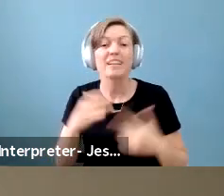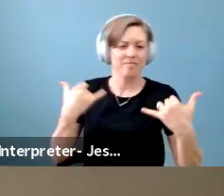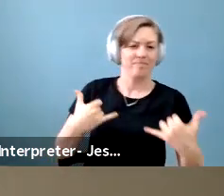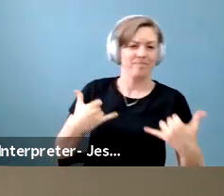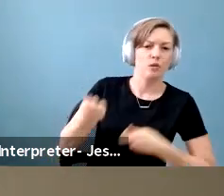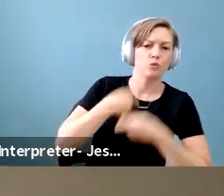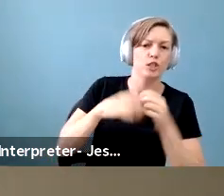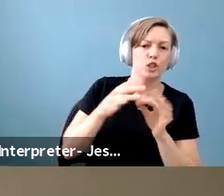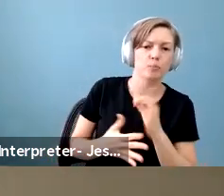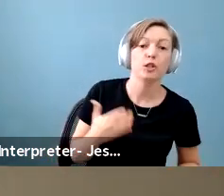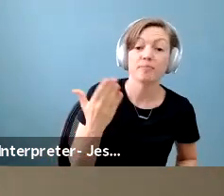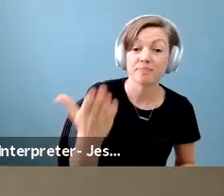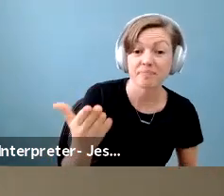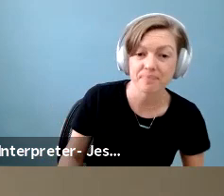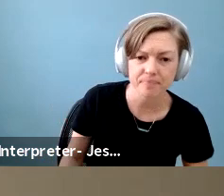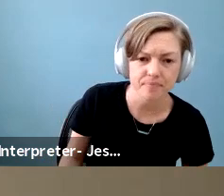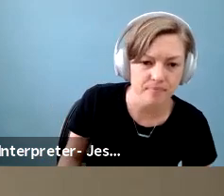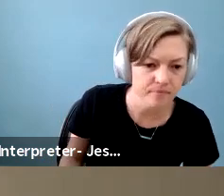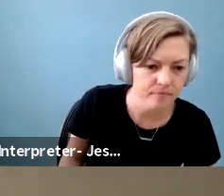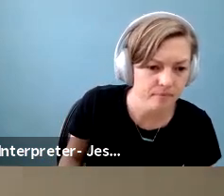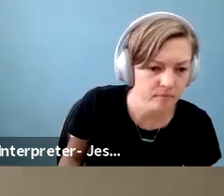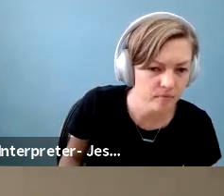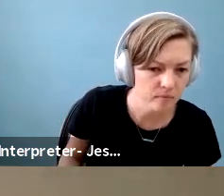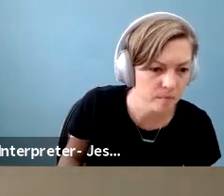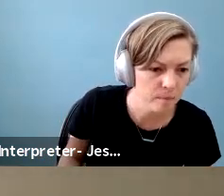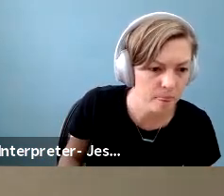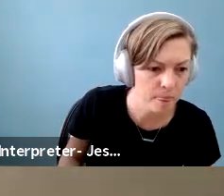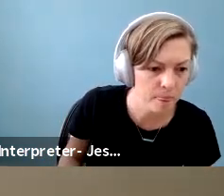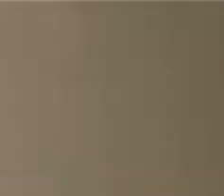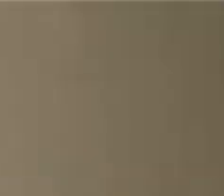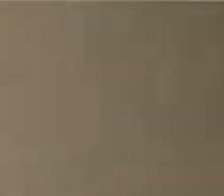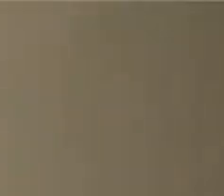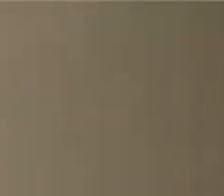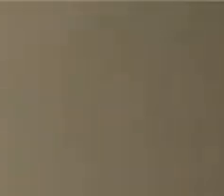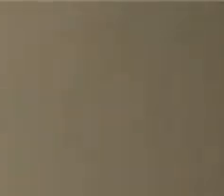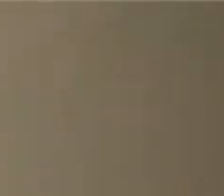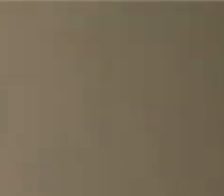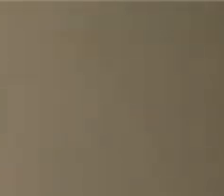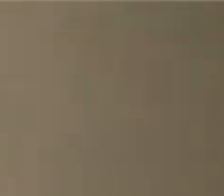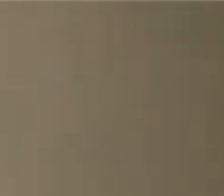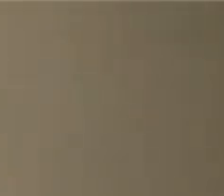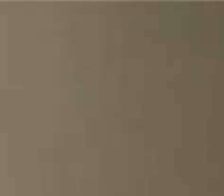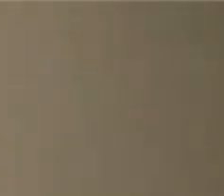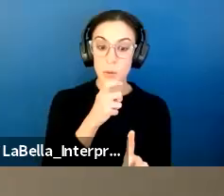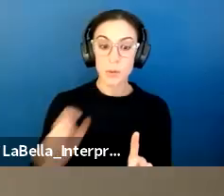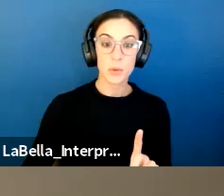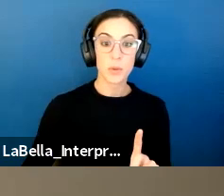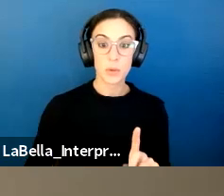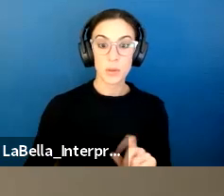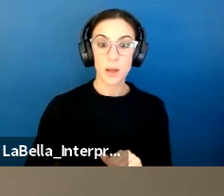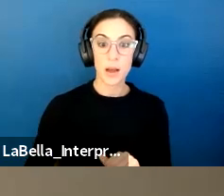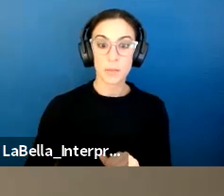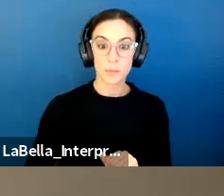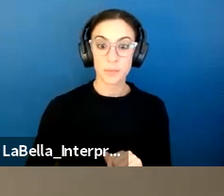is needing to go through IVF to do this. But it is a way of ensuring